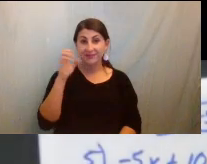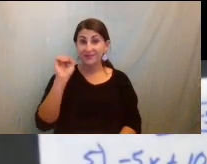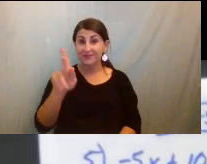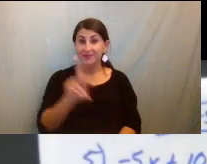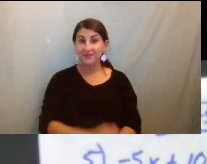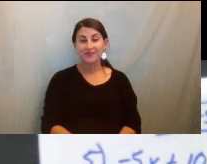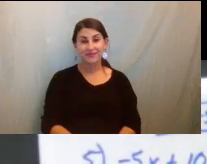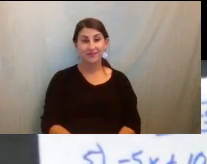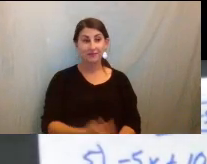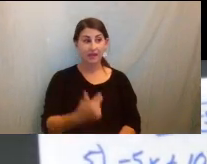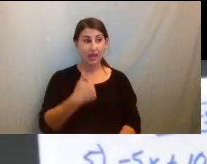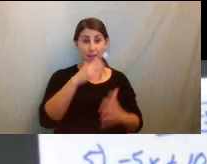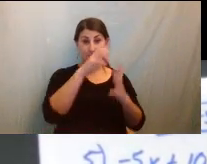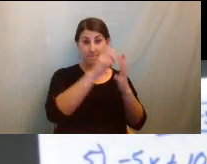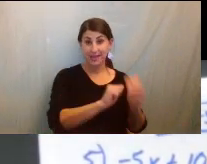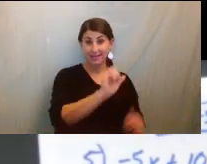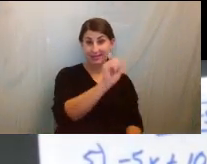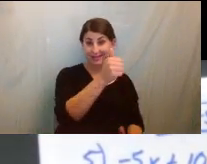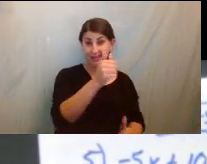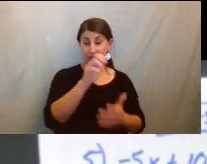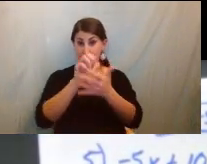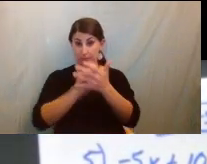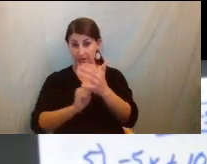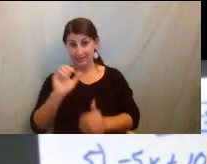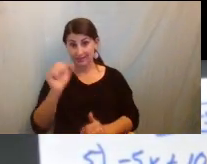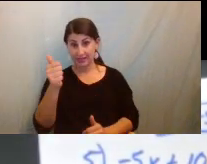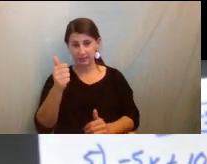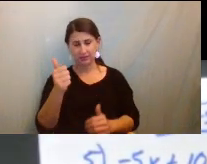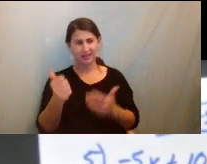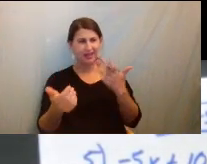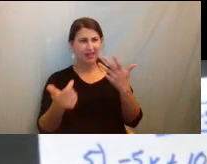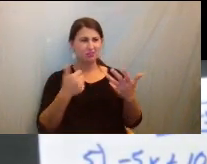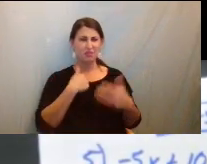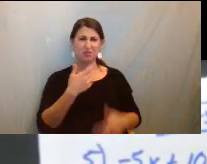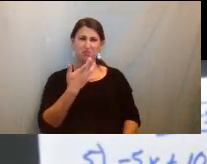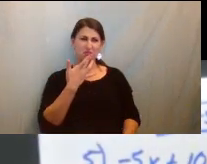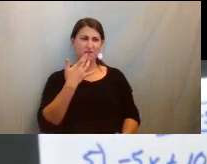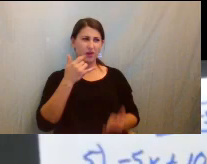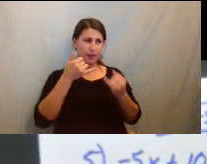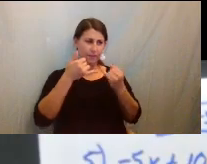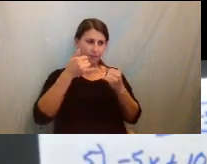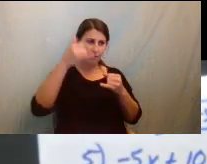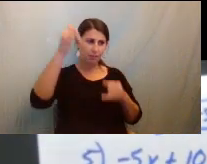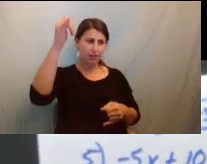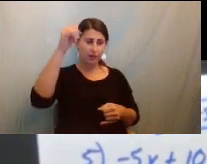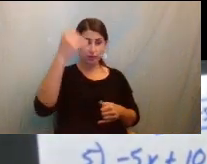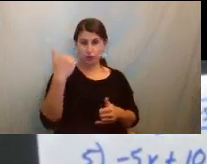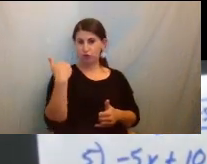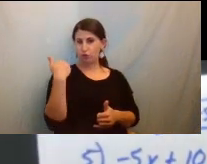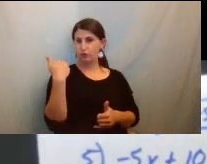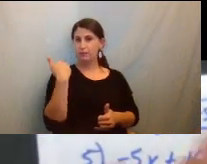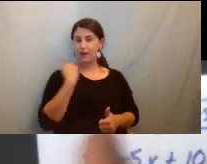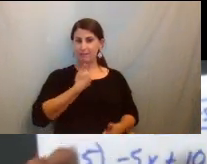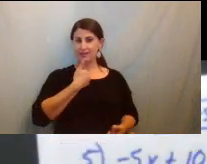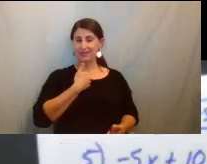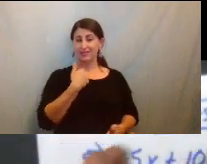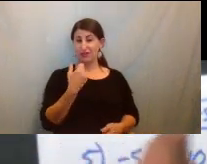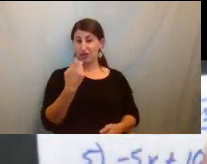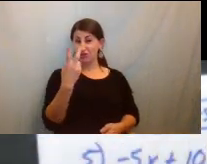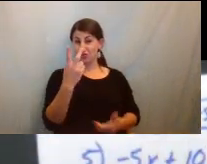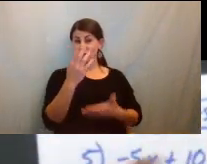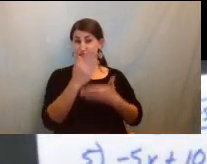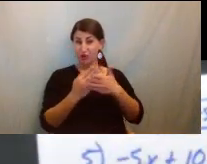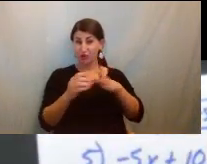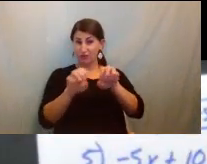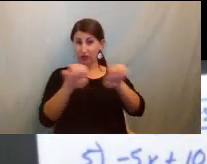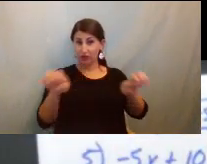All right, so I'm going to minus 10 on both sides. I might want to do this little dotted line to remind myself that there are